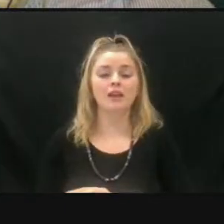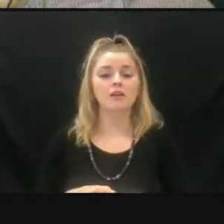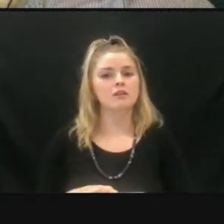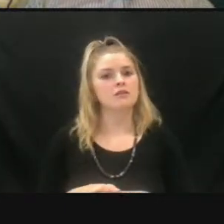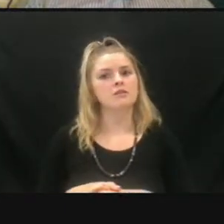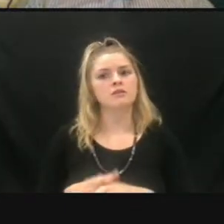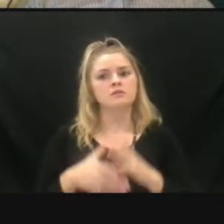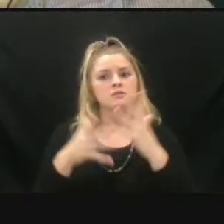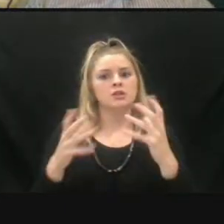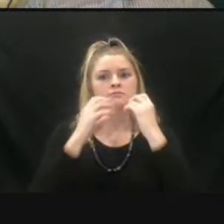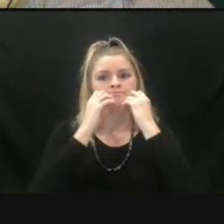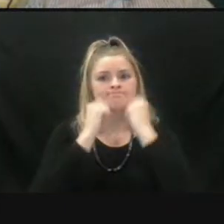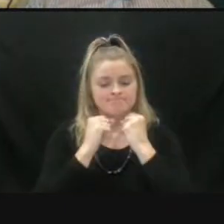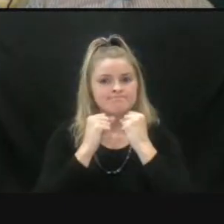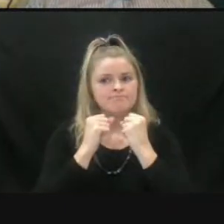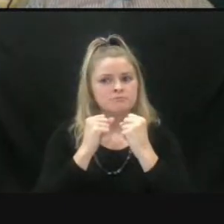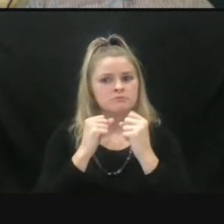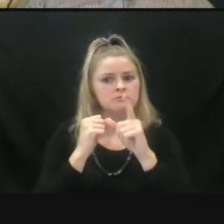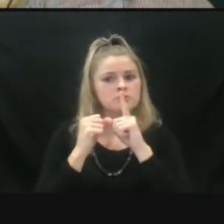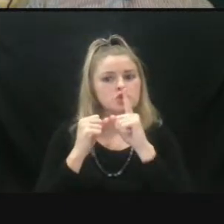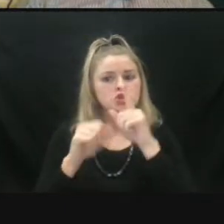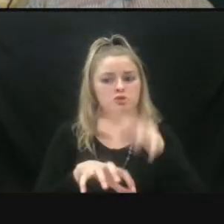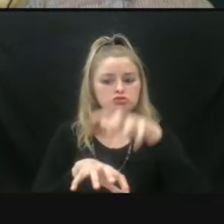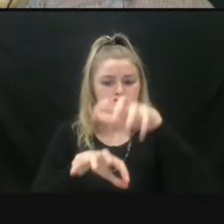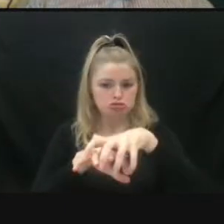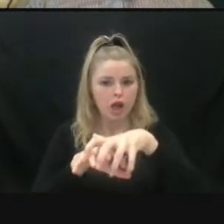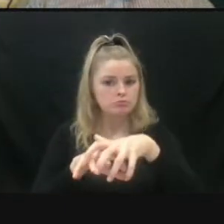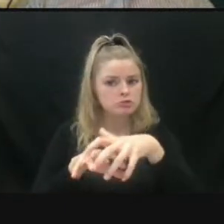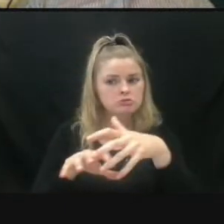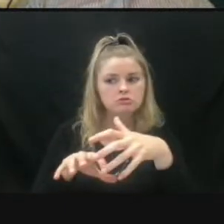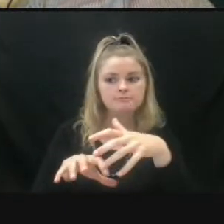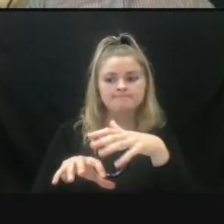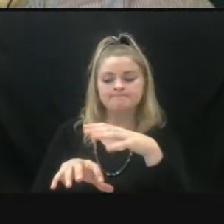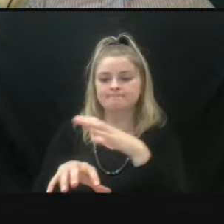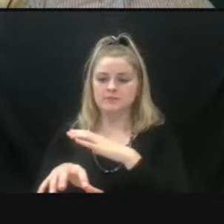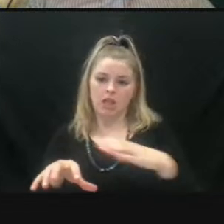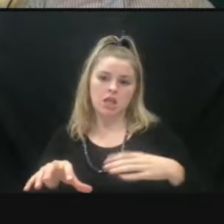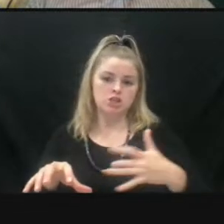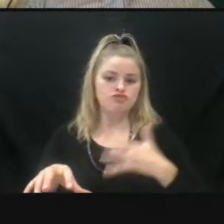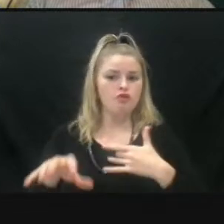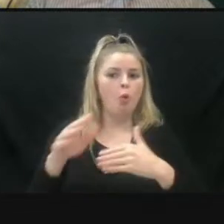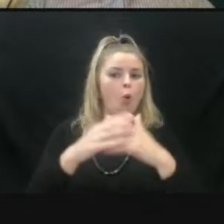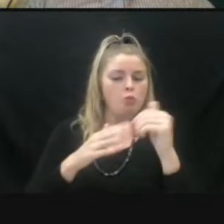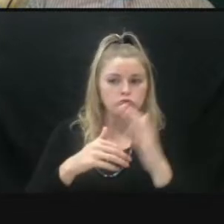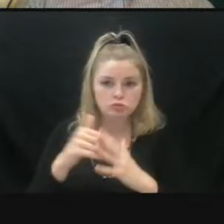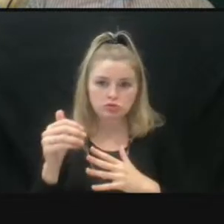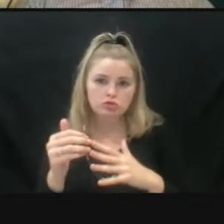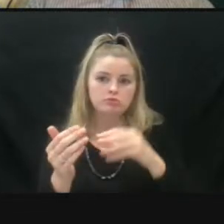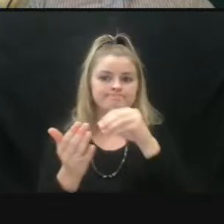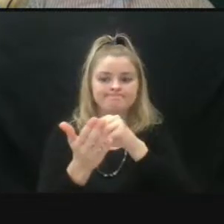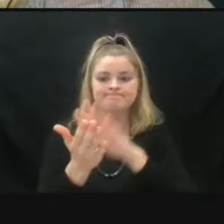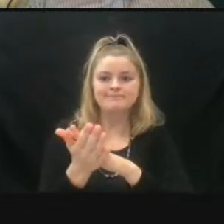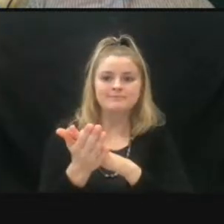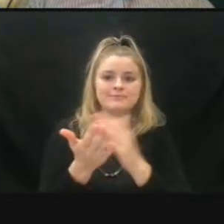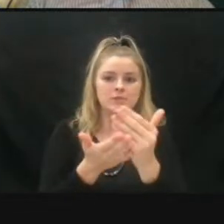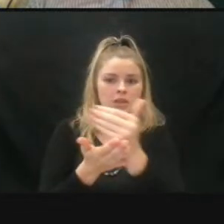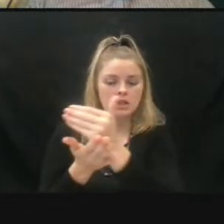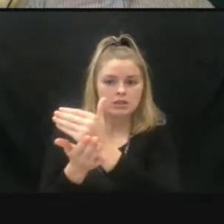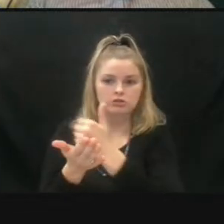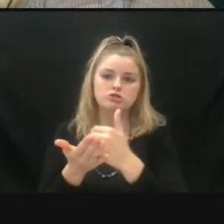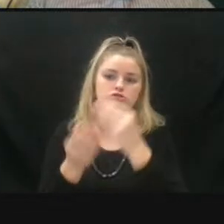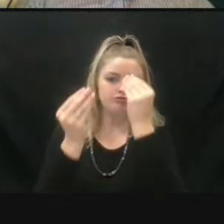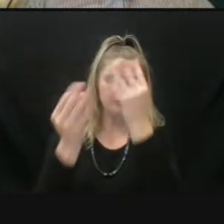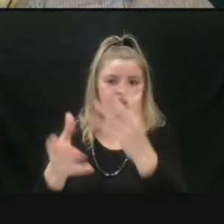ensure tribal citizens were comfortable with audio recordings that were taken, and all steps to provide data sovereignty, copies of